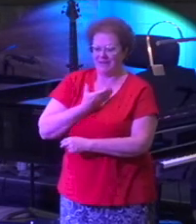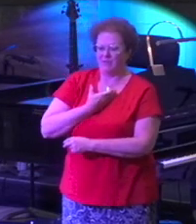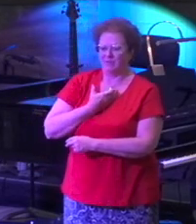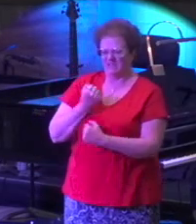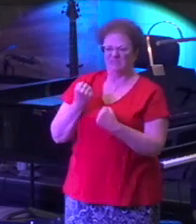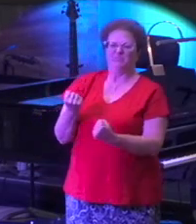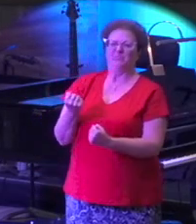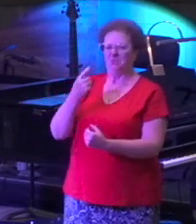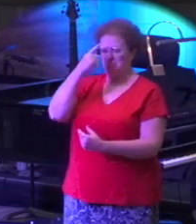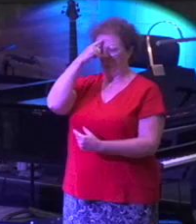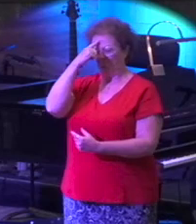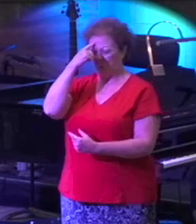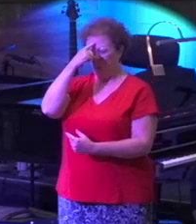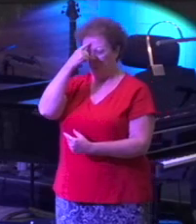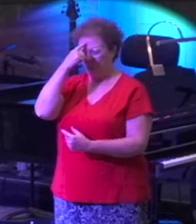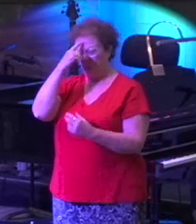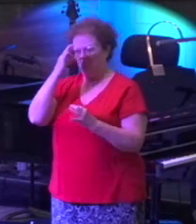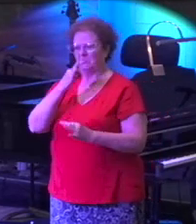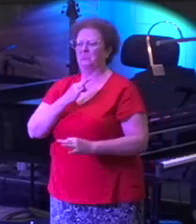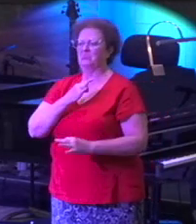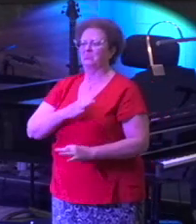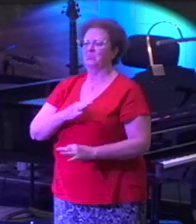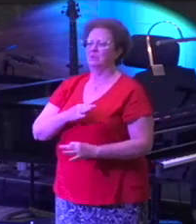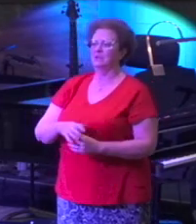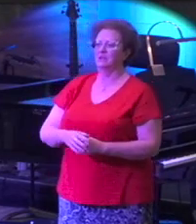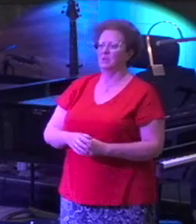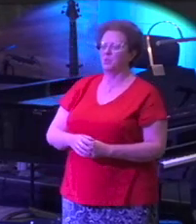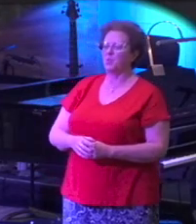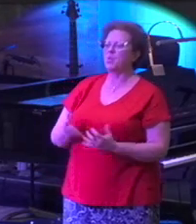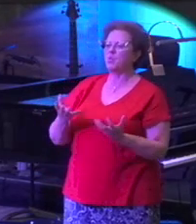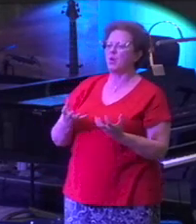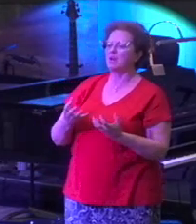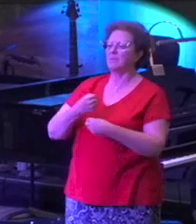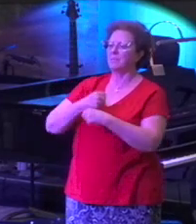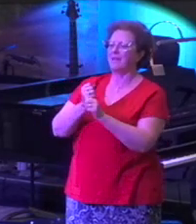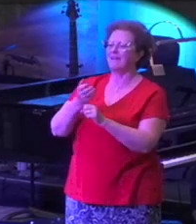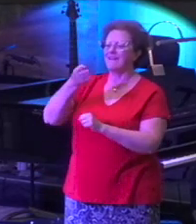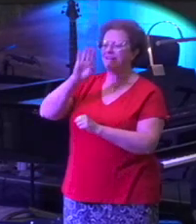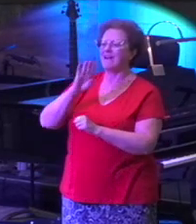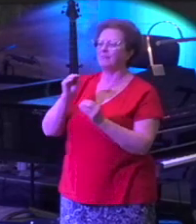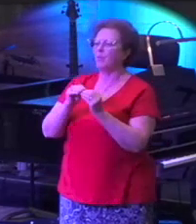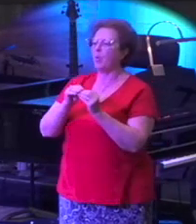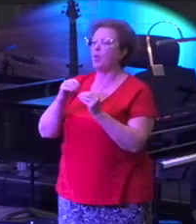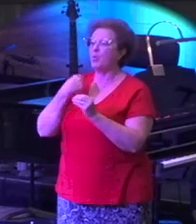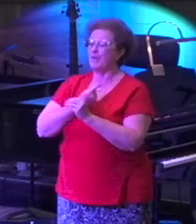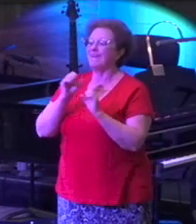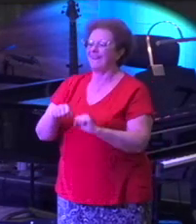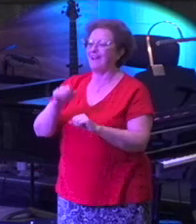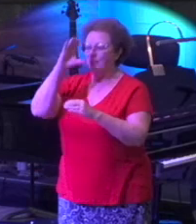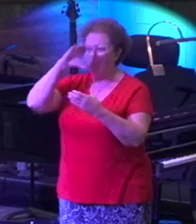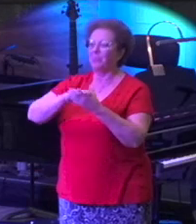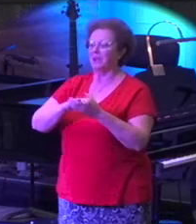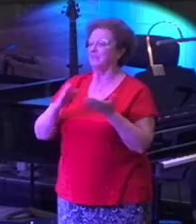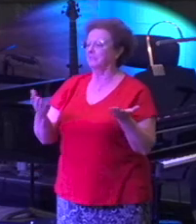rationalistic deductions that we often try to do to tame God or to tame the Bible and make it more believable and more explainable